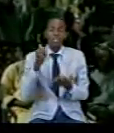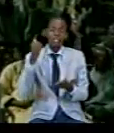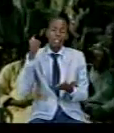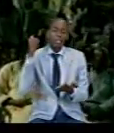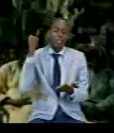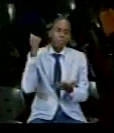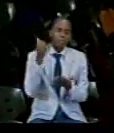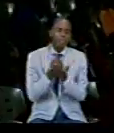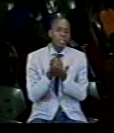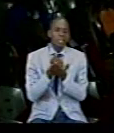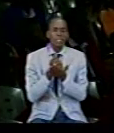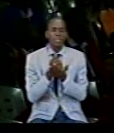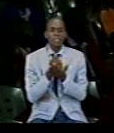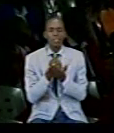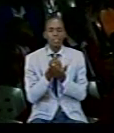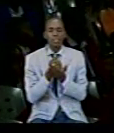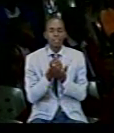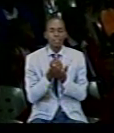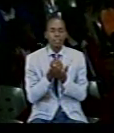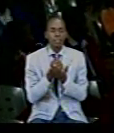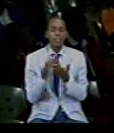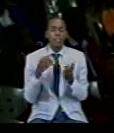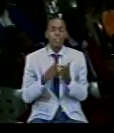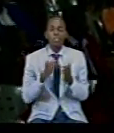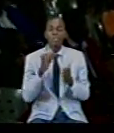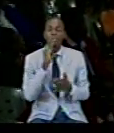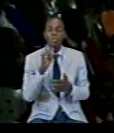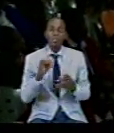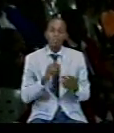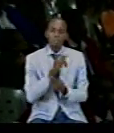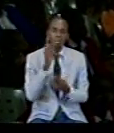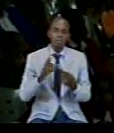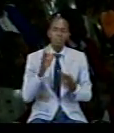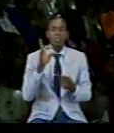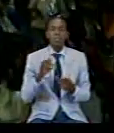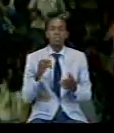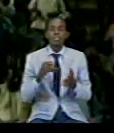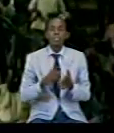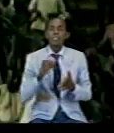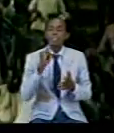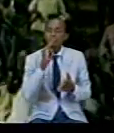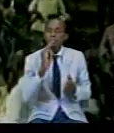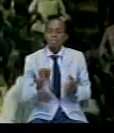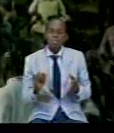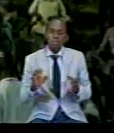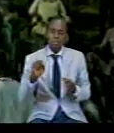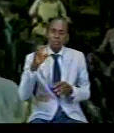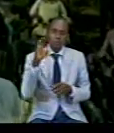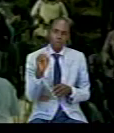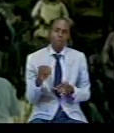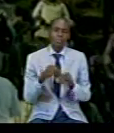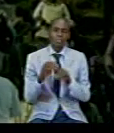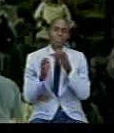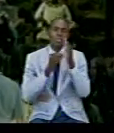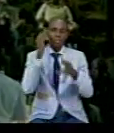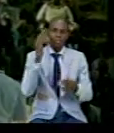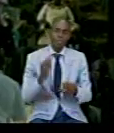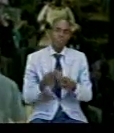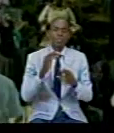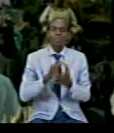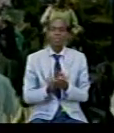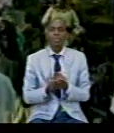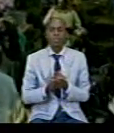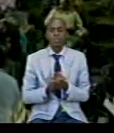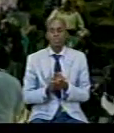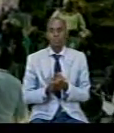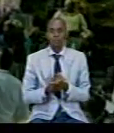Amen. It is done. I said, it is done. Our counselors